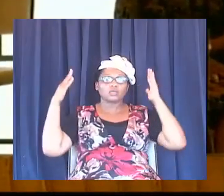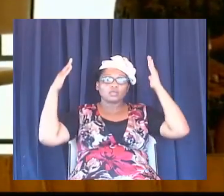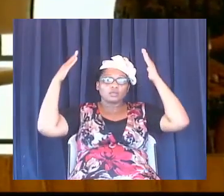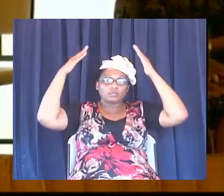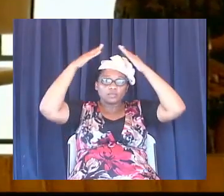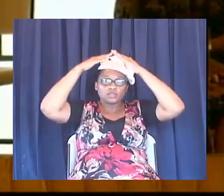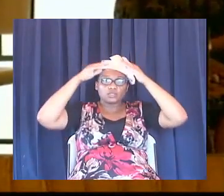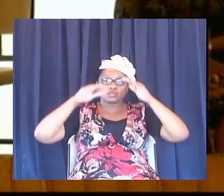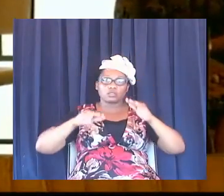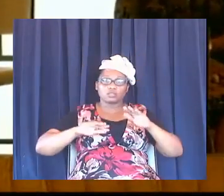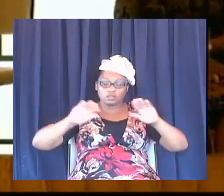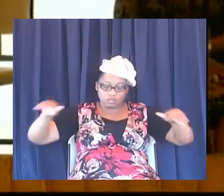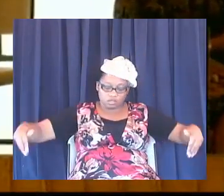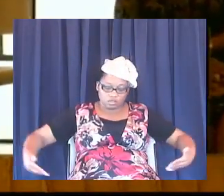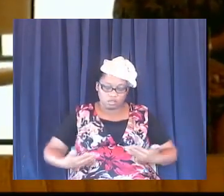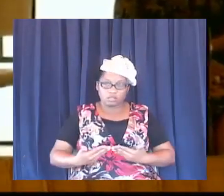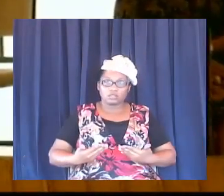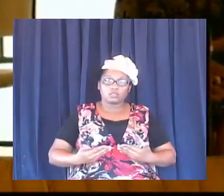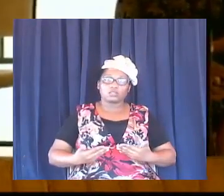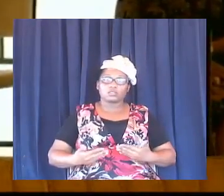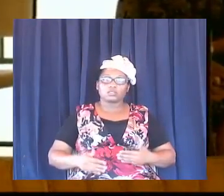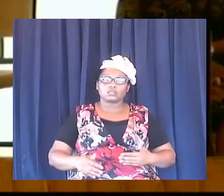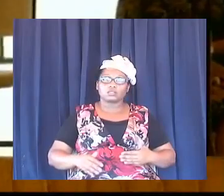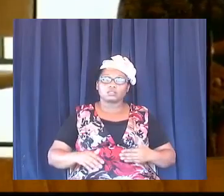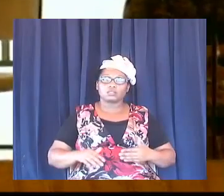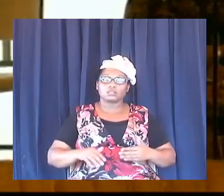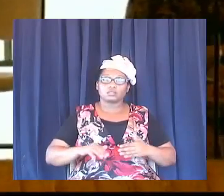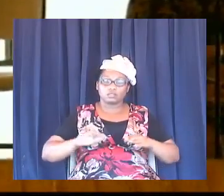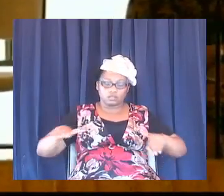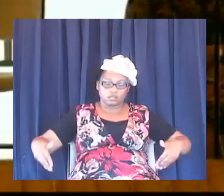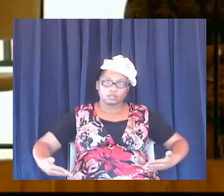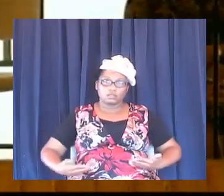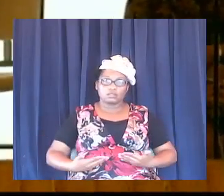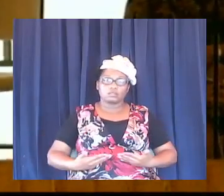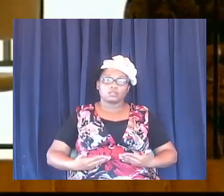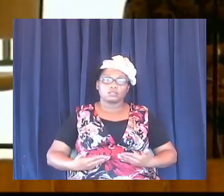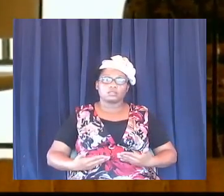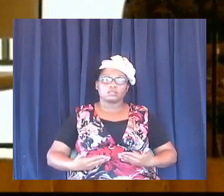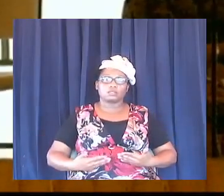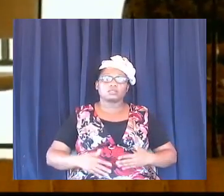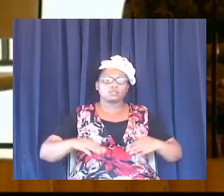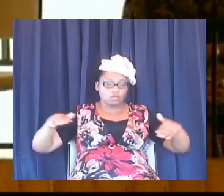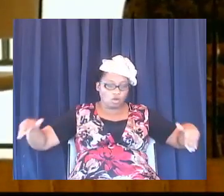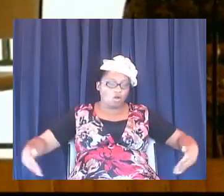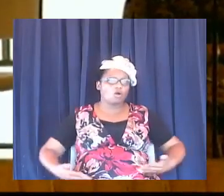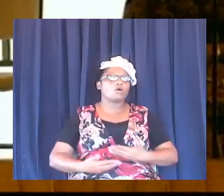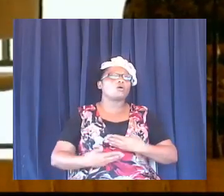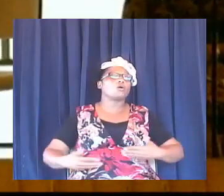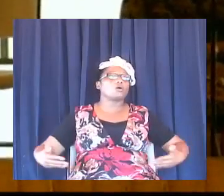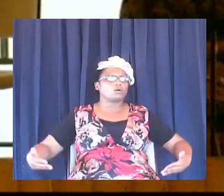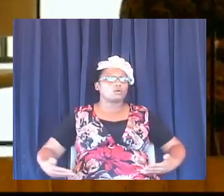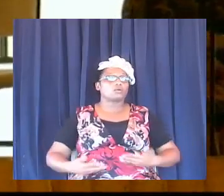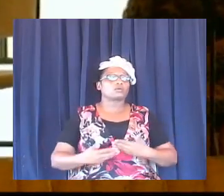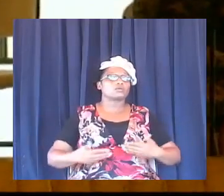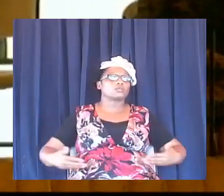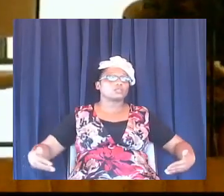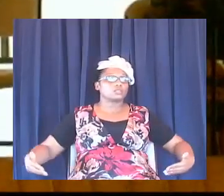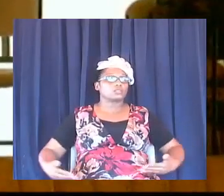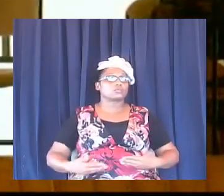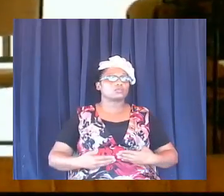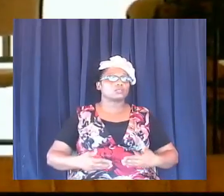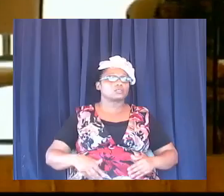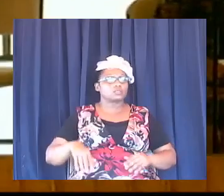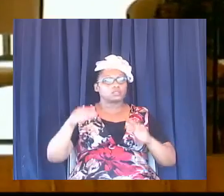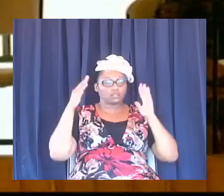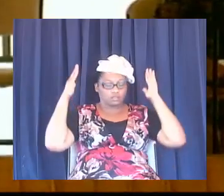choir, all God's wonderful people. I greet you in the precious name of the Lord. Let's stand and open our Bibles